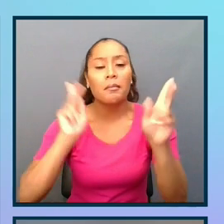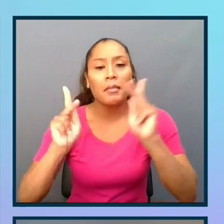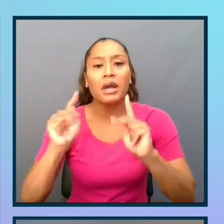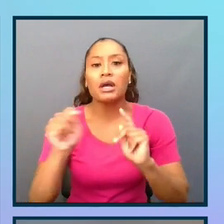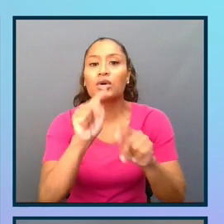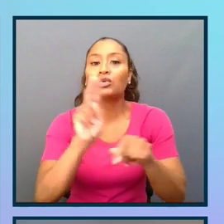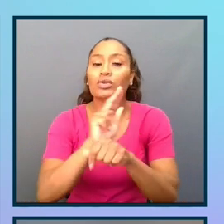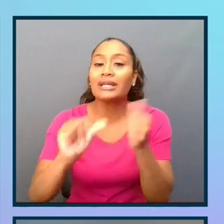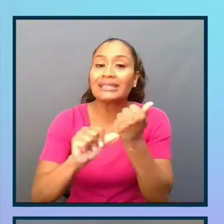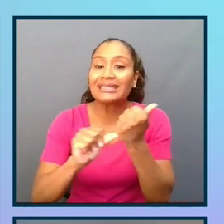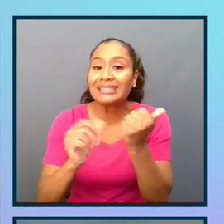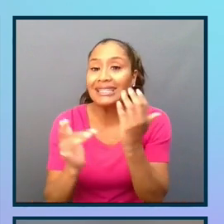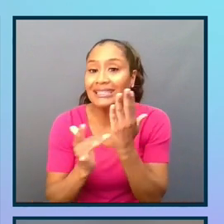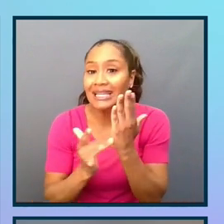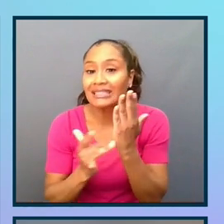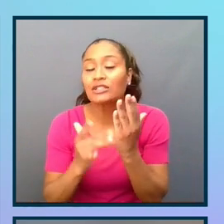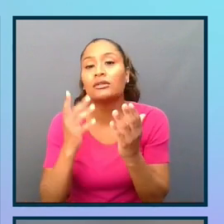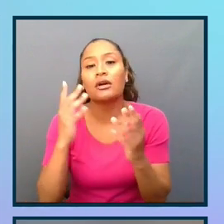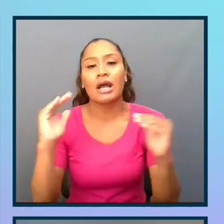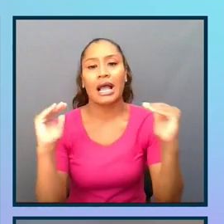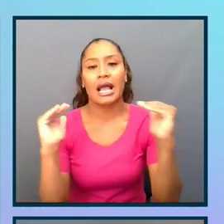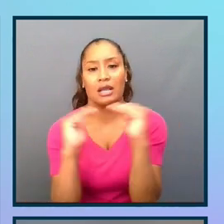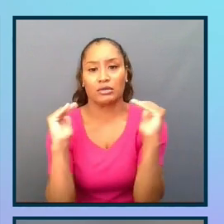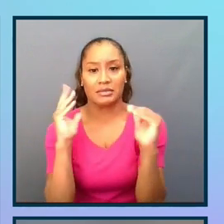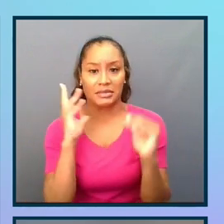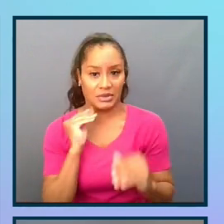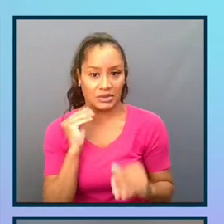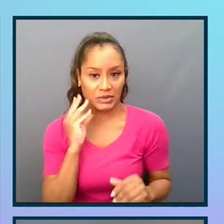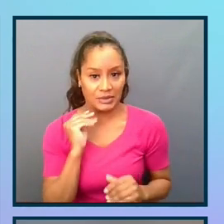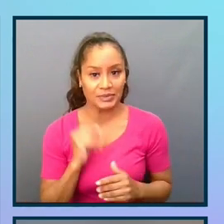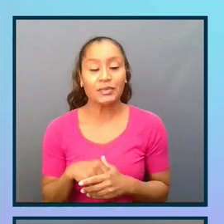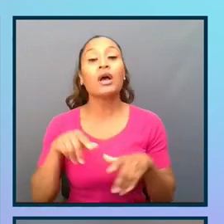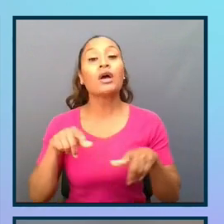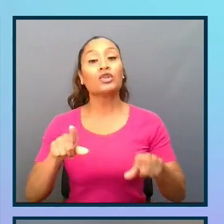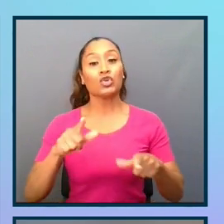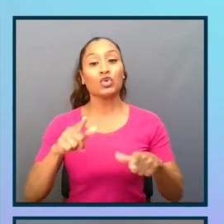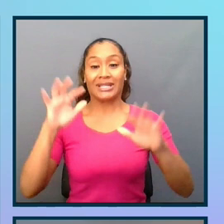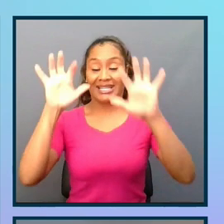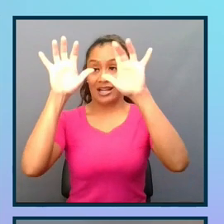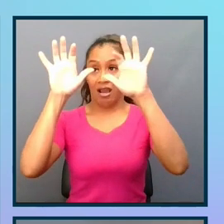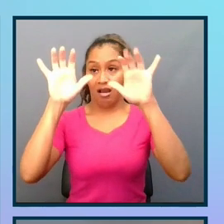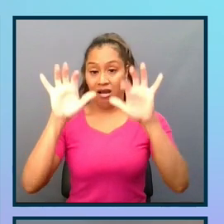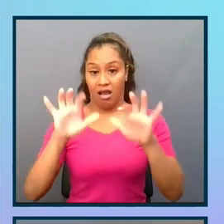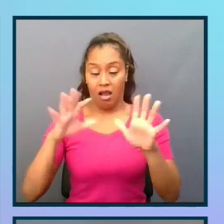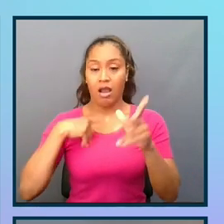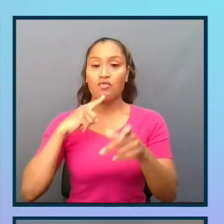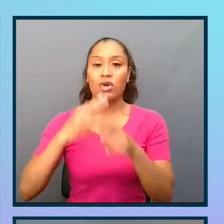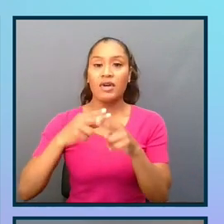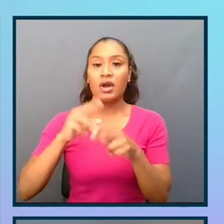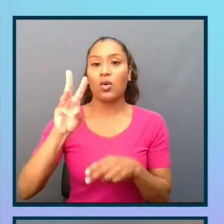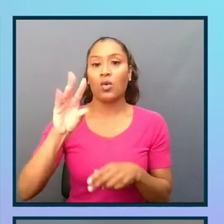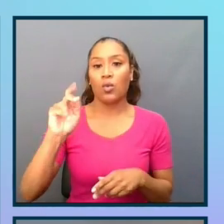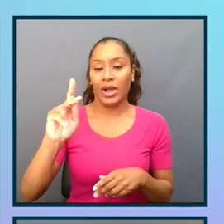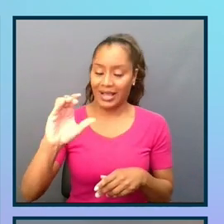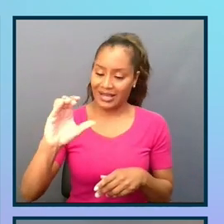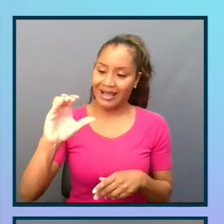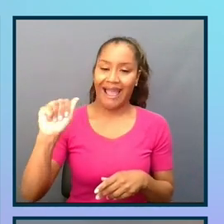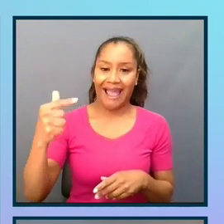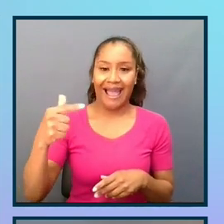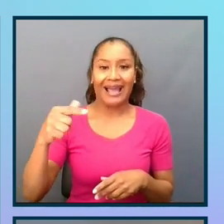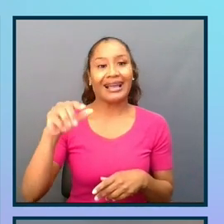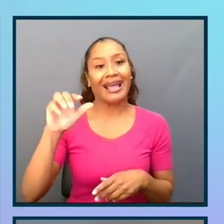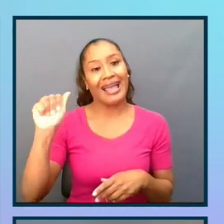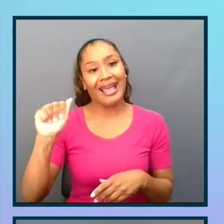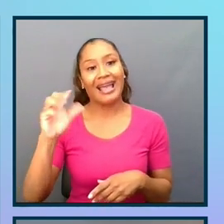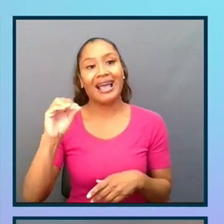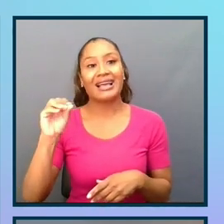assistive technologies to ensure an equitable experience. Throughout the document, we reference WCAG A and AA success criteria